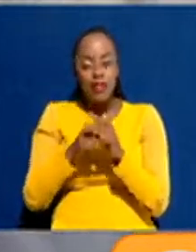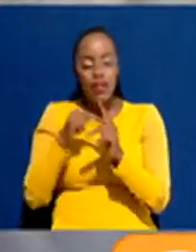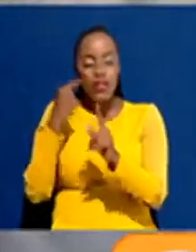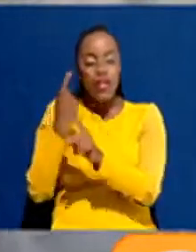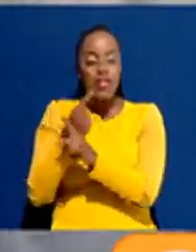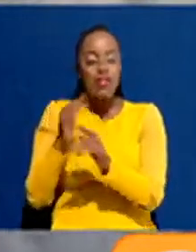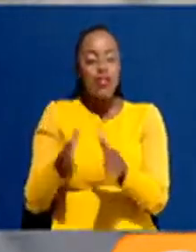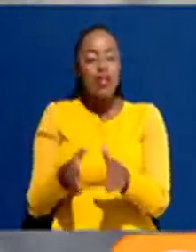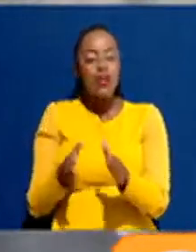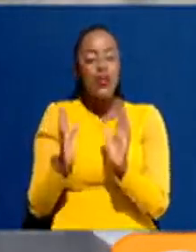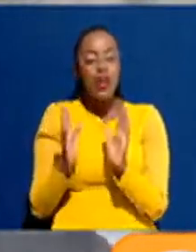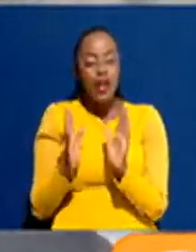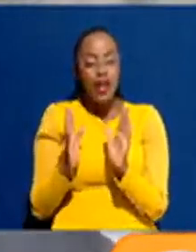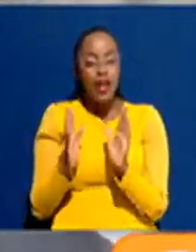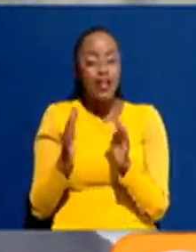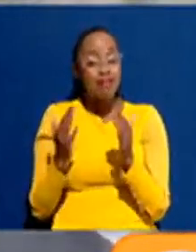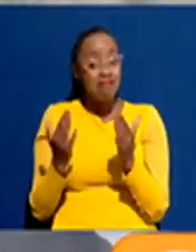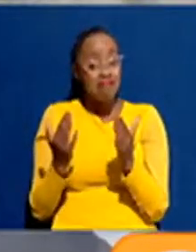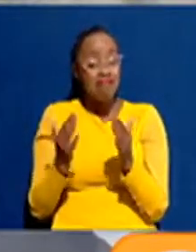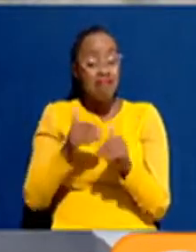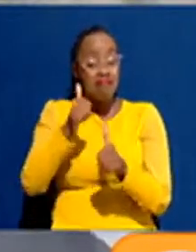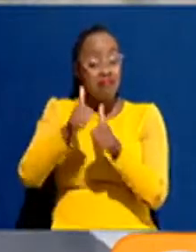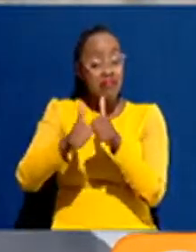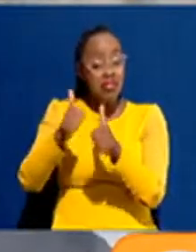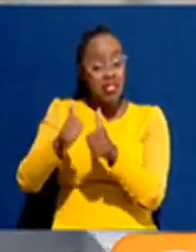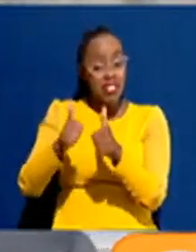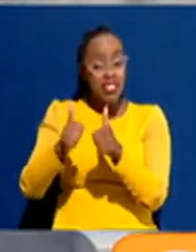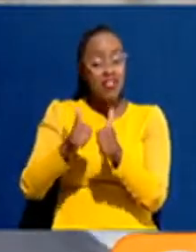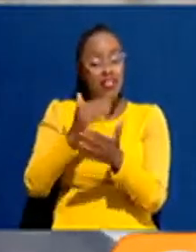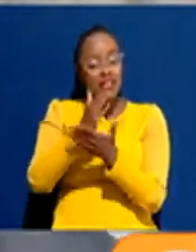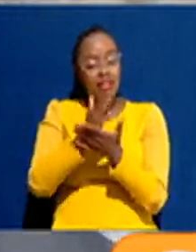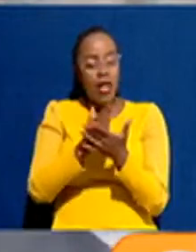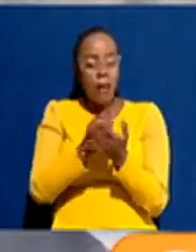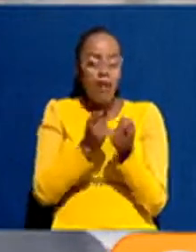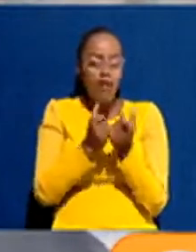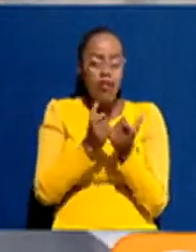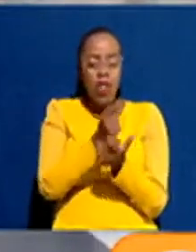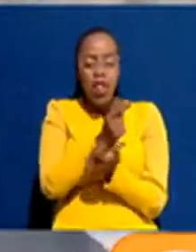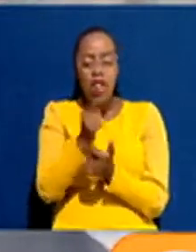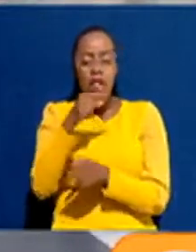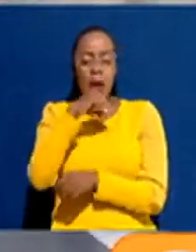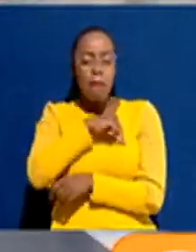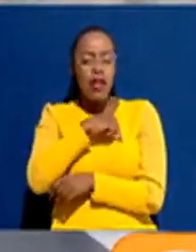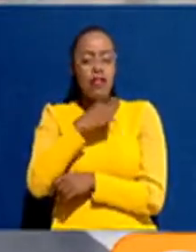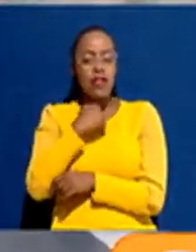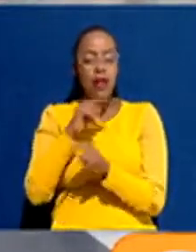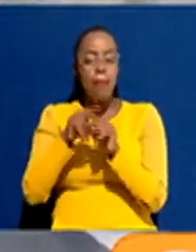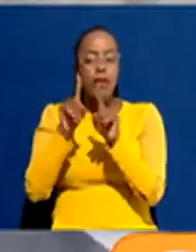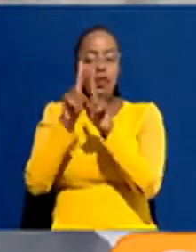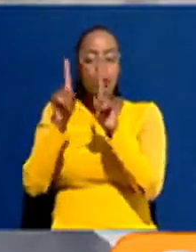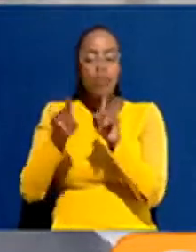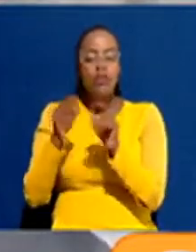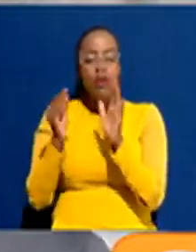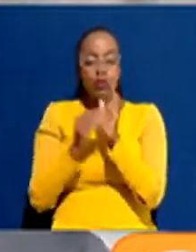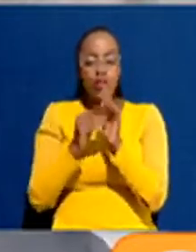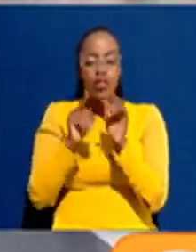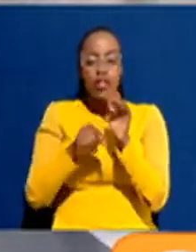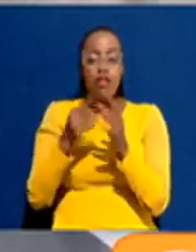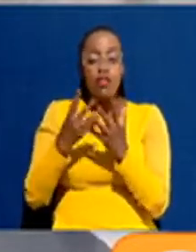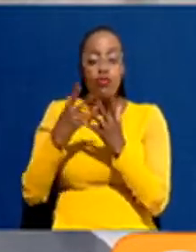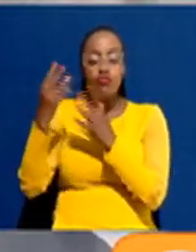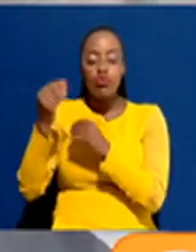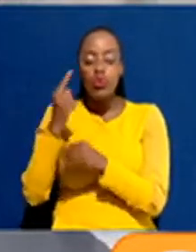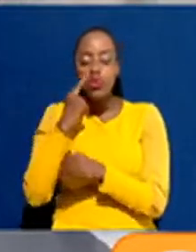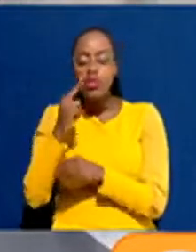different way, which some people benefited. Although there were questions, occasionally you go and see a settlement